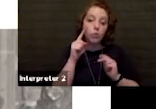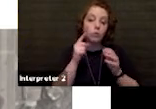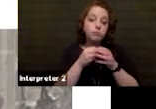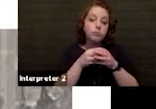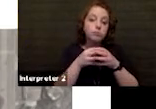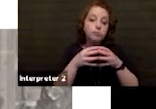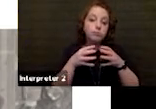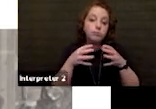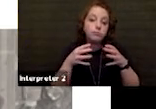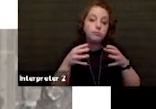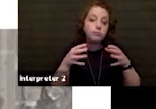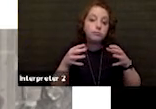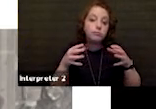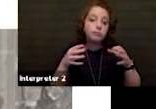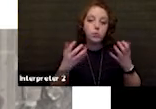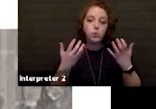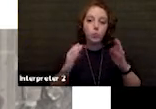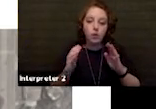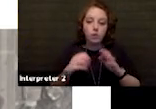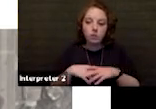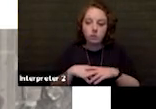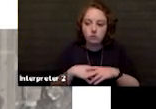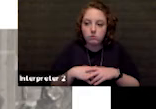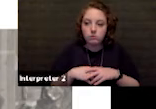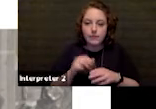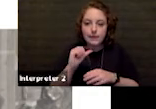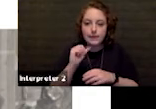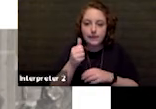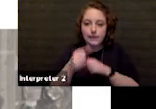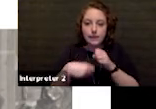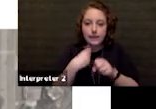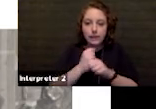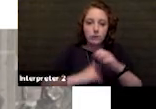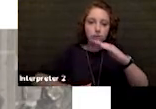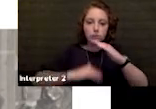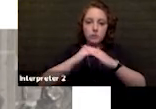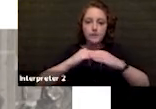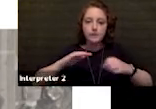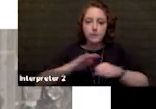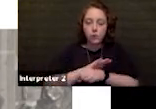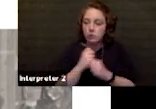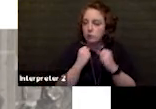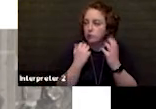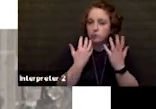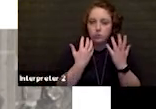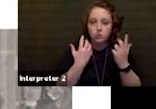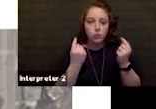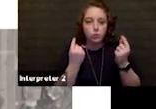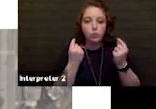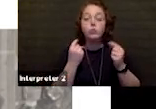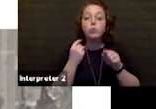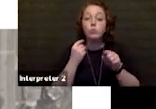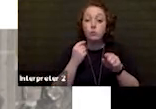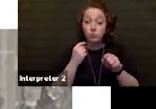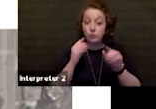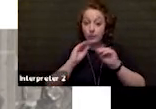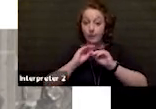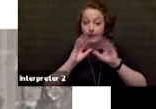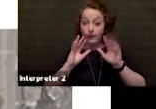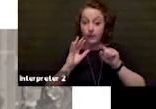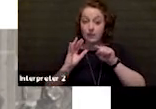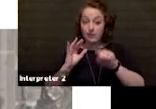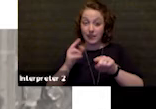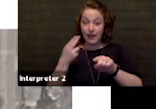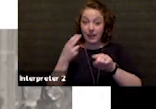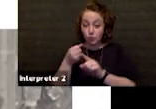get to capacity in the next, 10 years after that. So you're saying that yes, we are it will be a bigger high